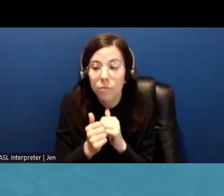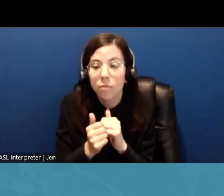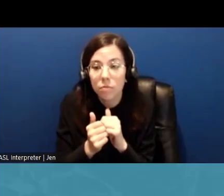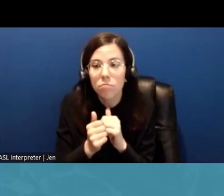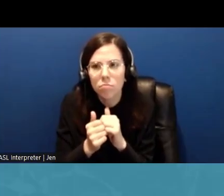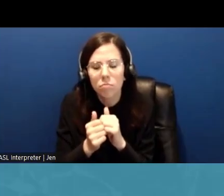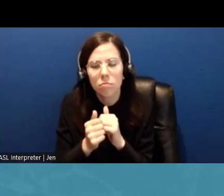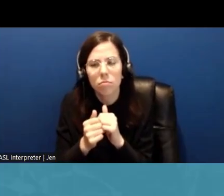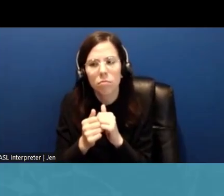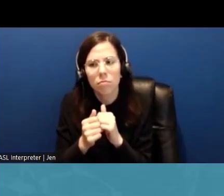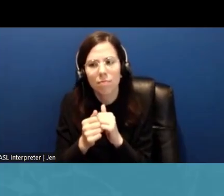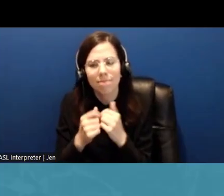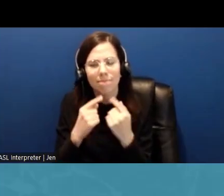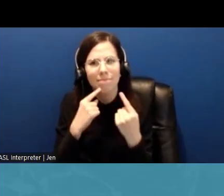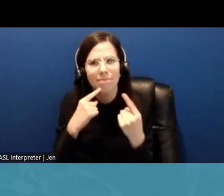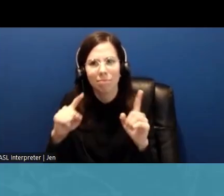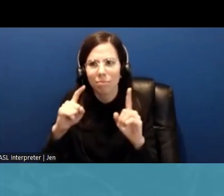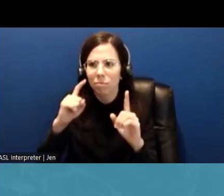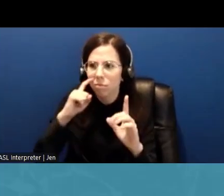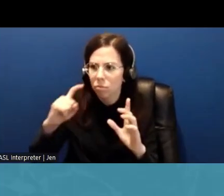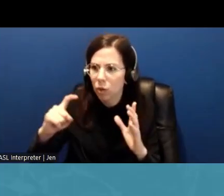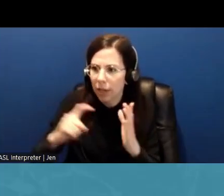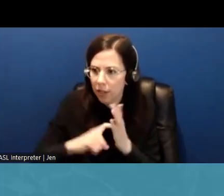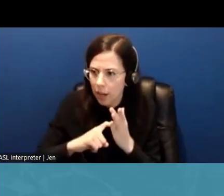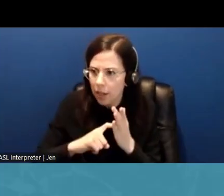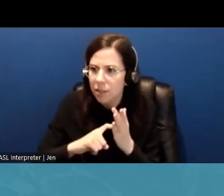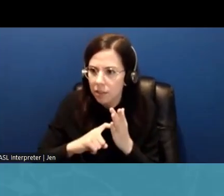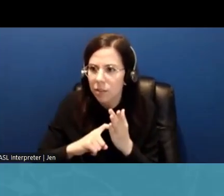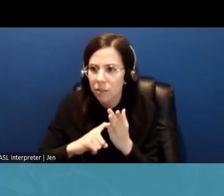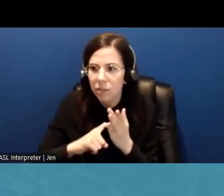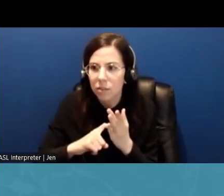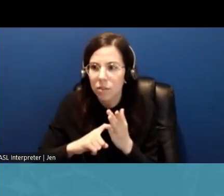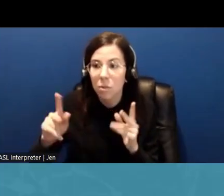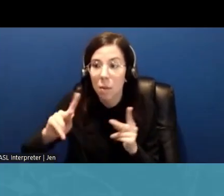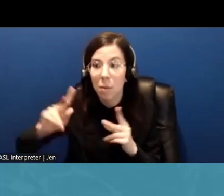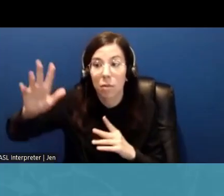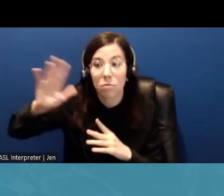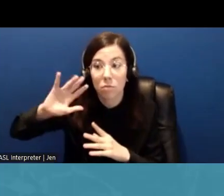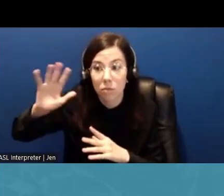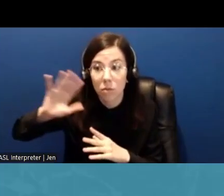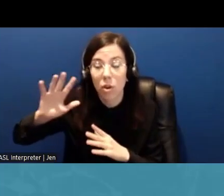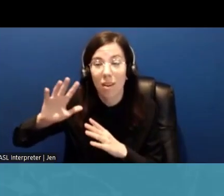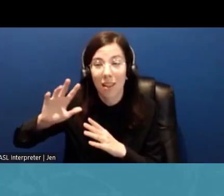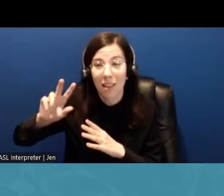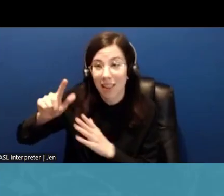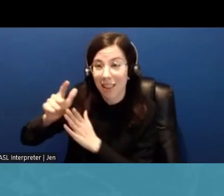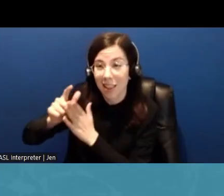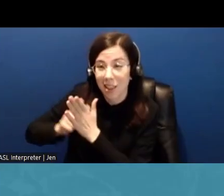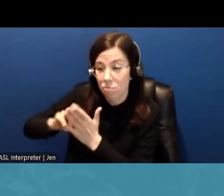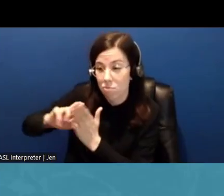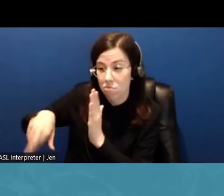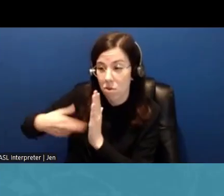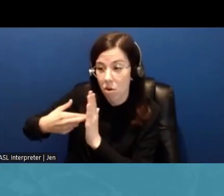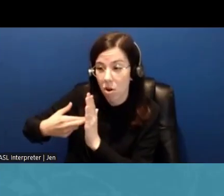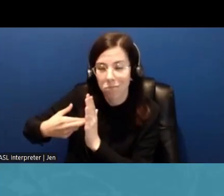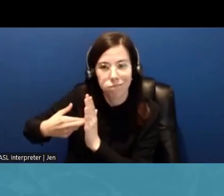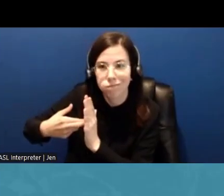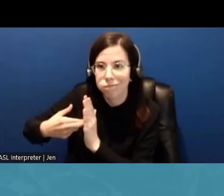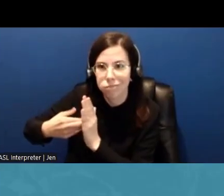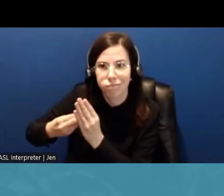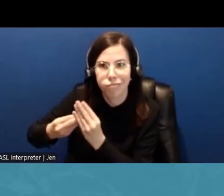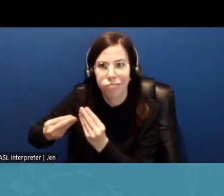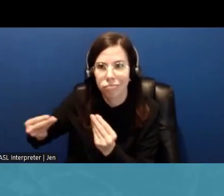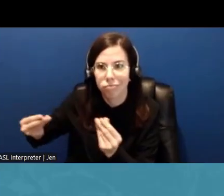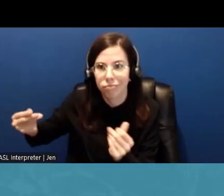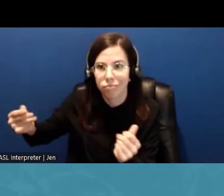a recognition that victims' formal legal role in our criminal justice system had been eroded.